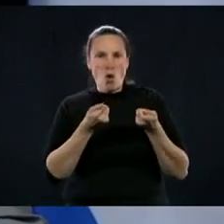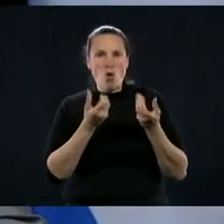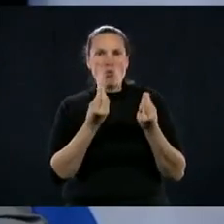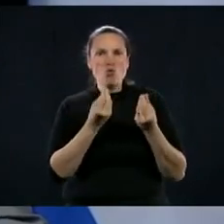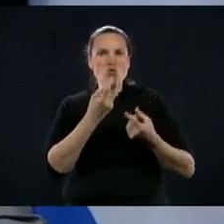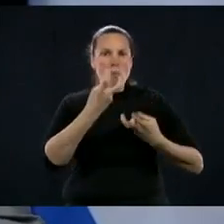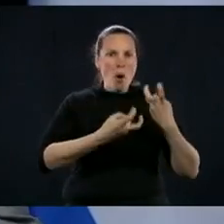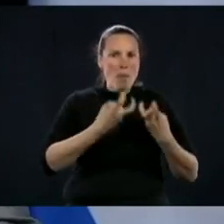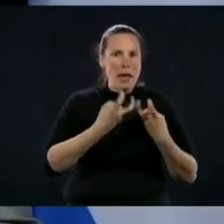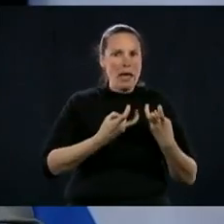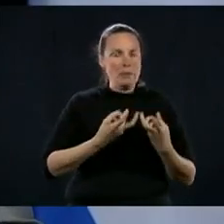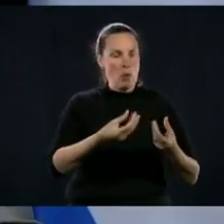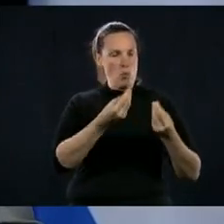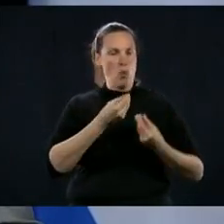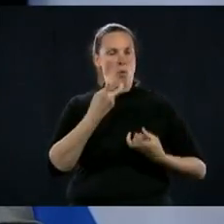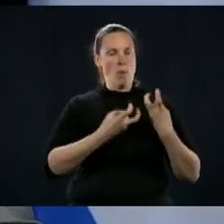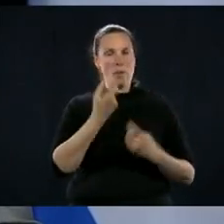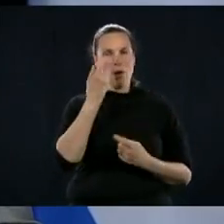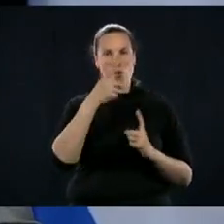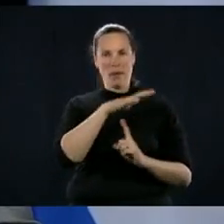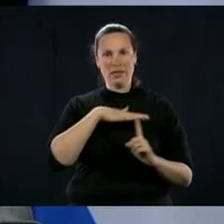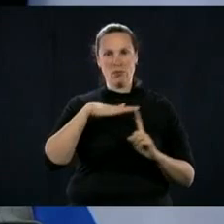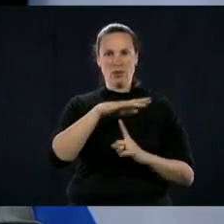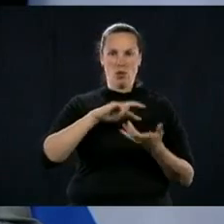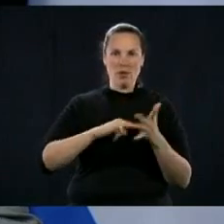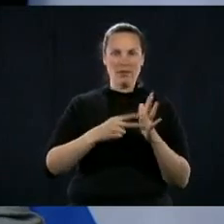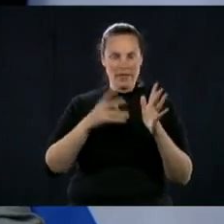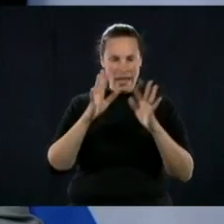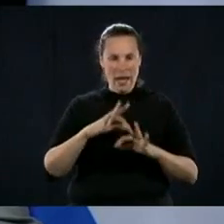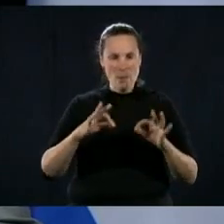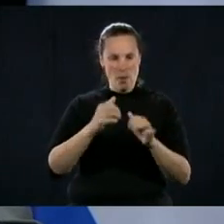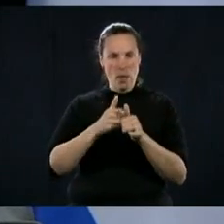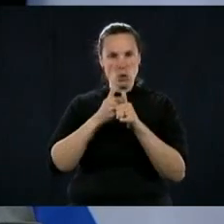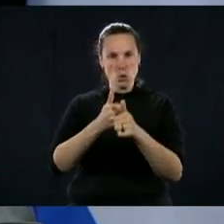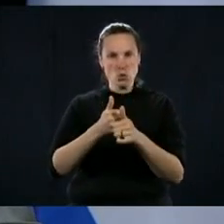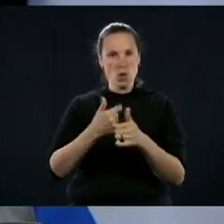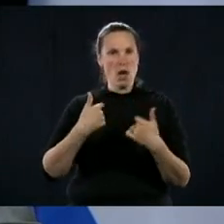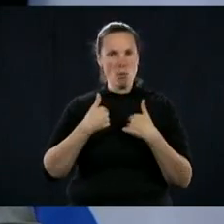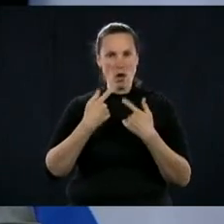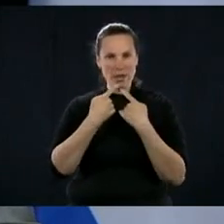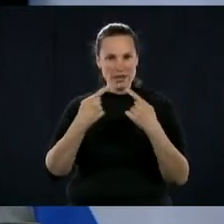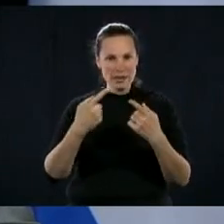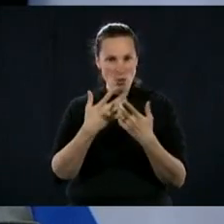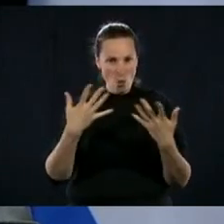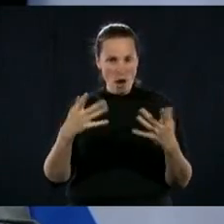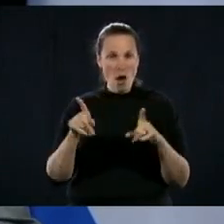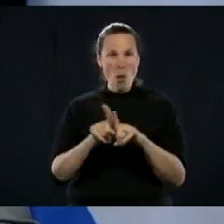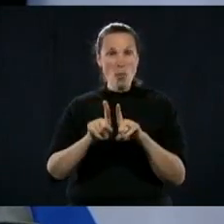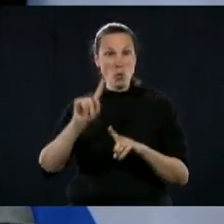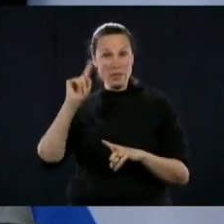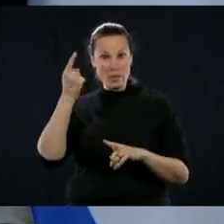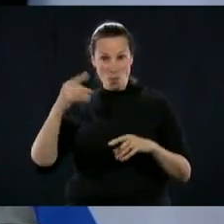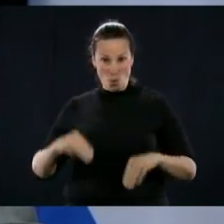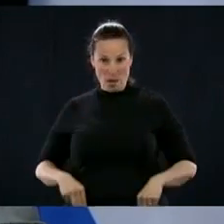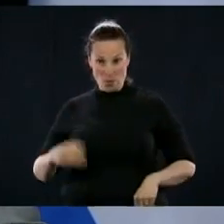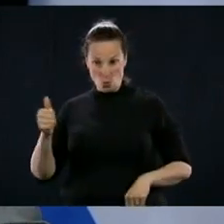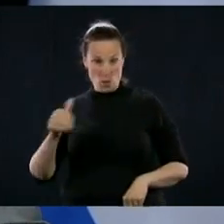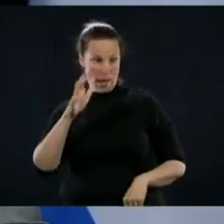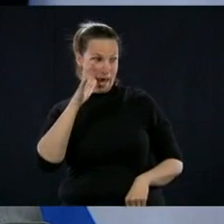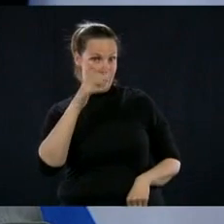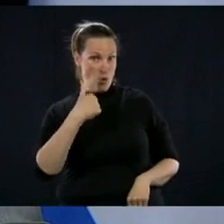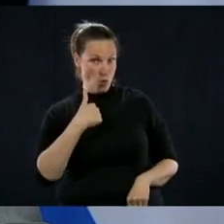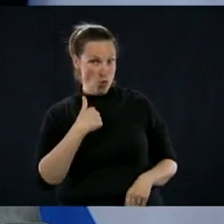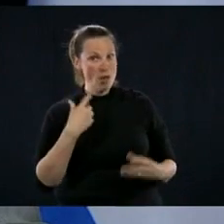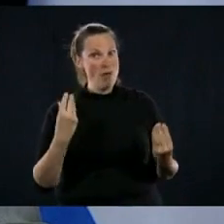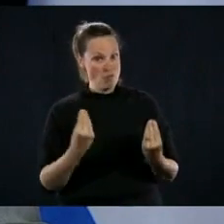from. So it's very important to maintain that approach. And as the Premier was saying, who's very